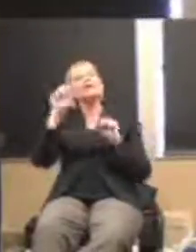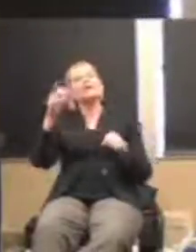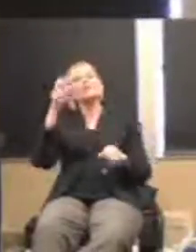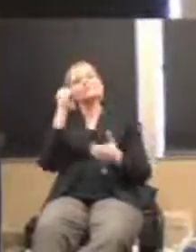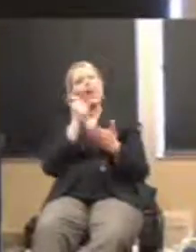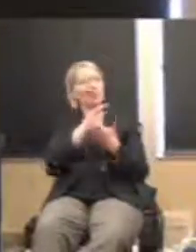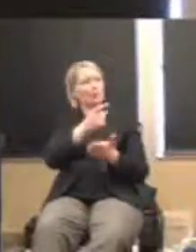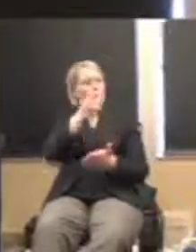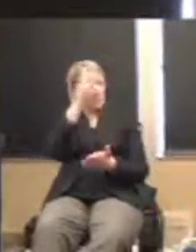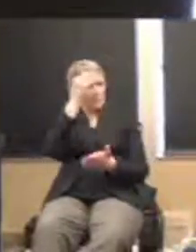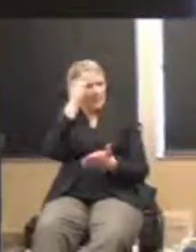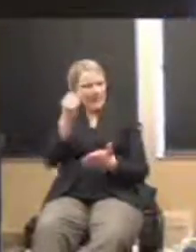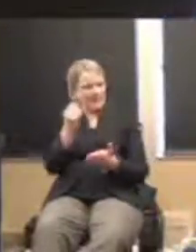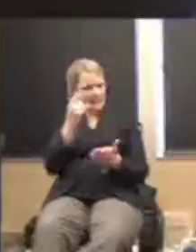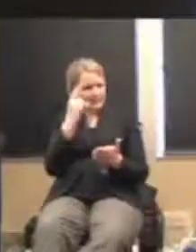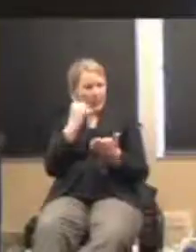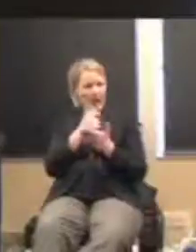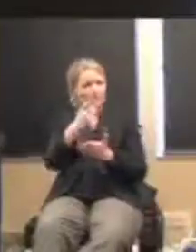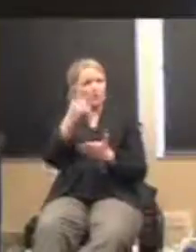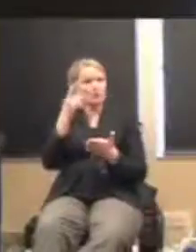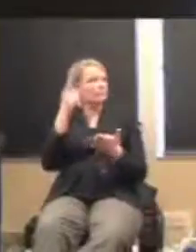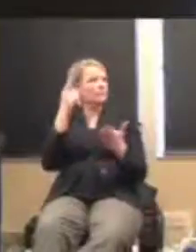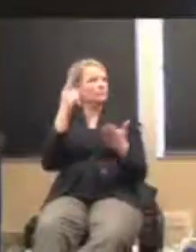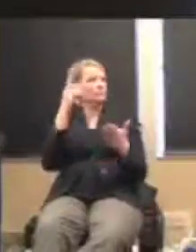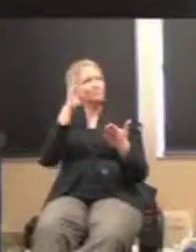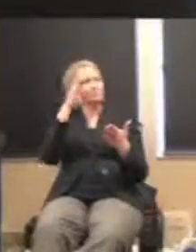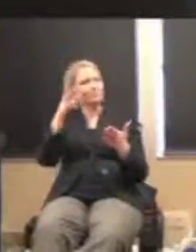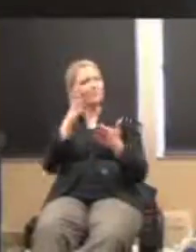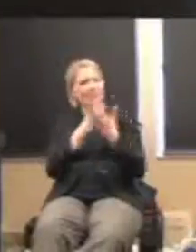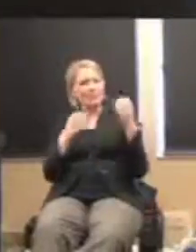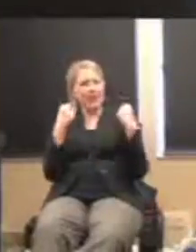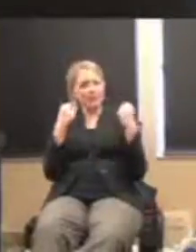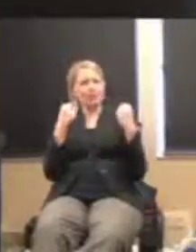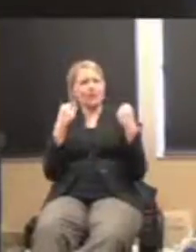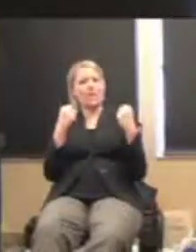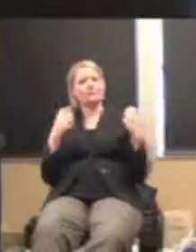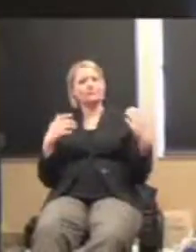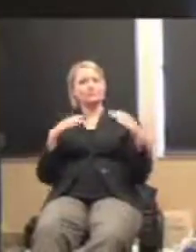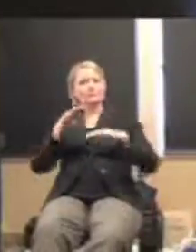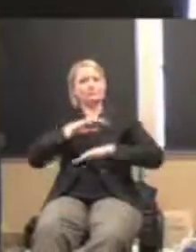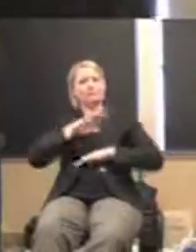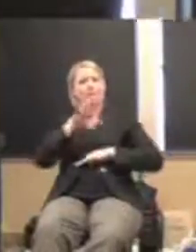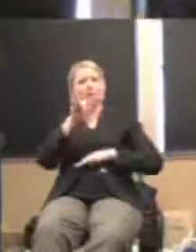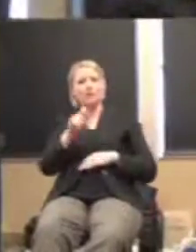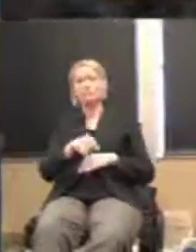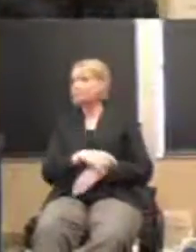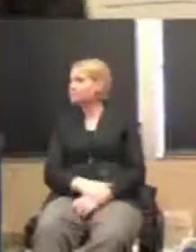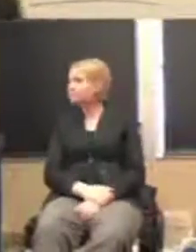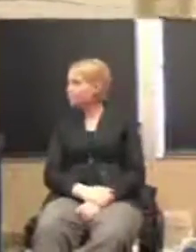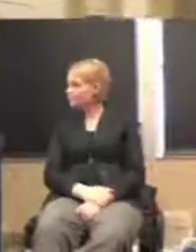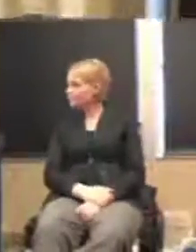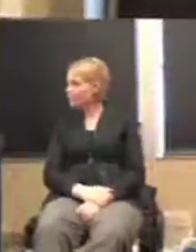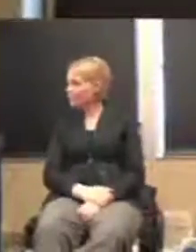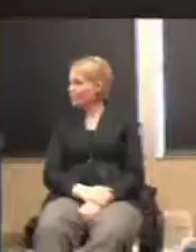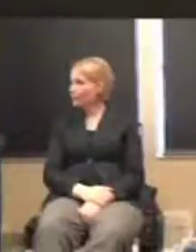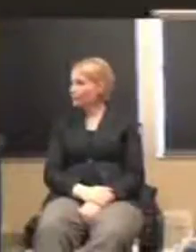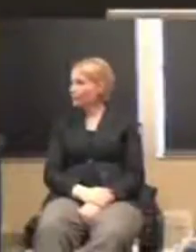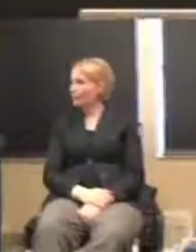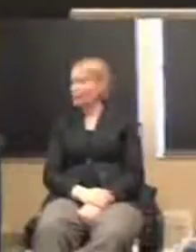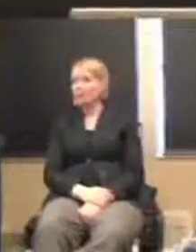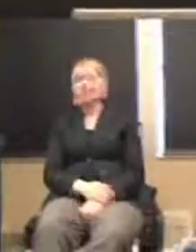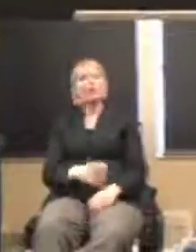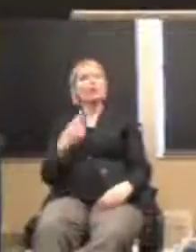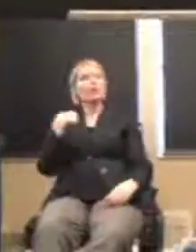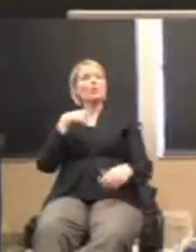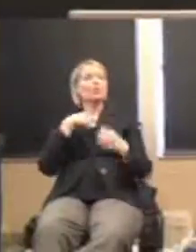are to help come up with some of those exercises so that it meets their sensory needs. Tied to that, on our drive up here this morning, it's always